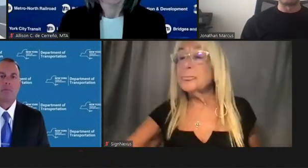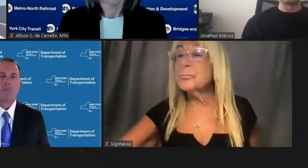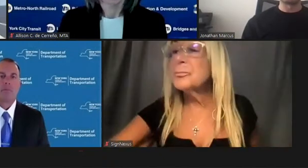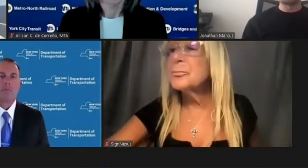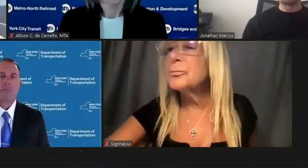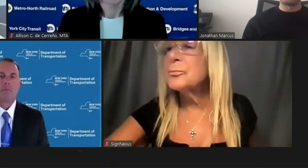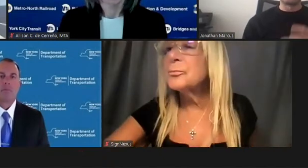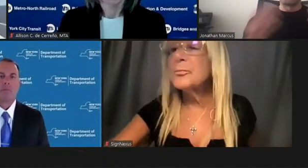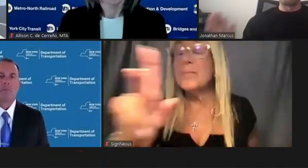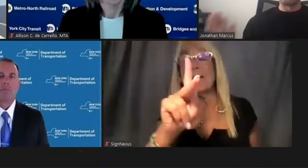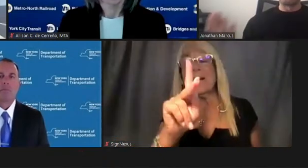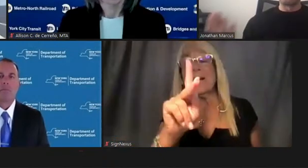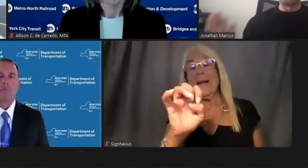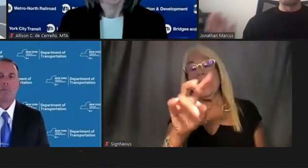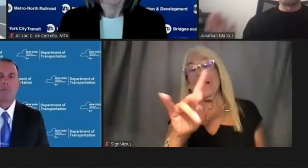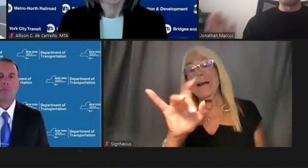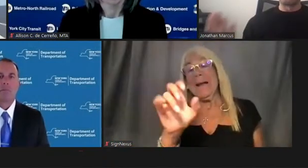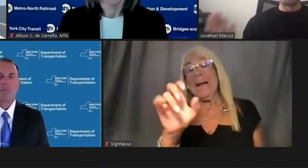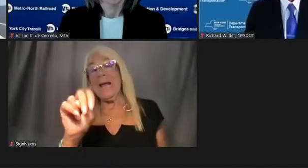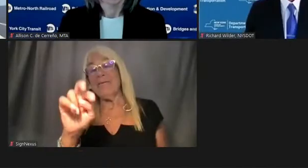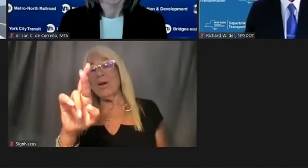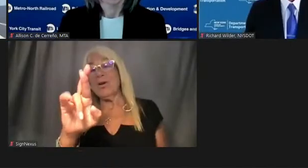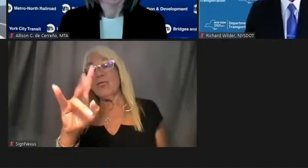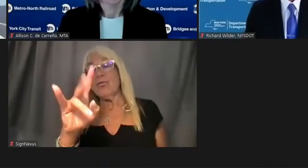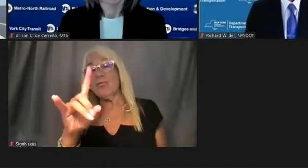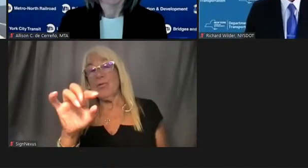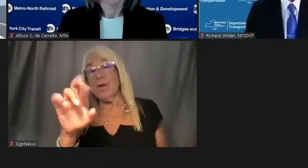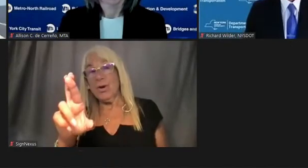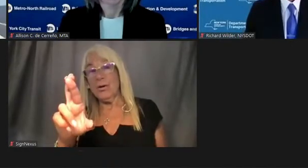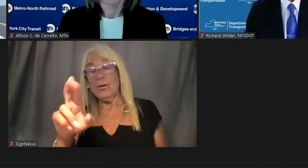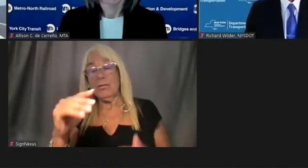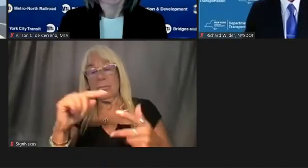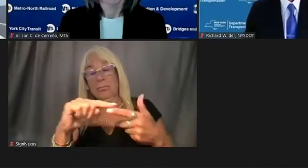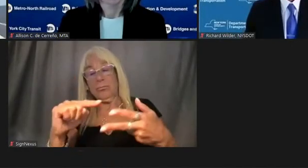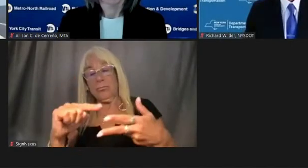Kevin Ritter followed by Rodney Hughes